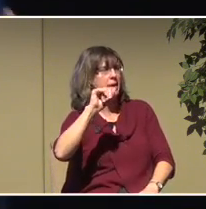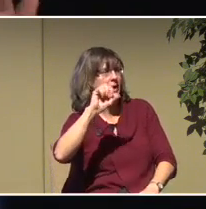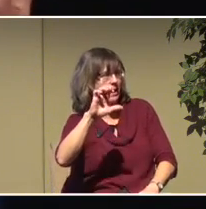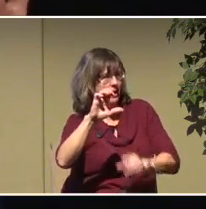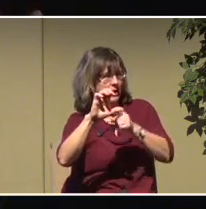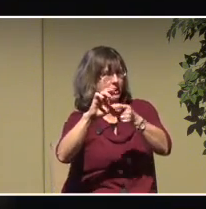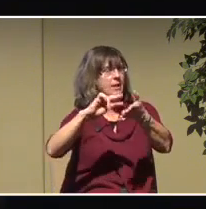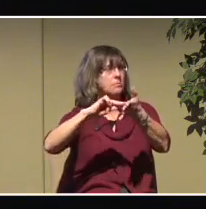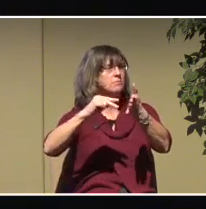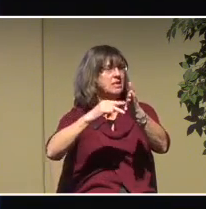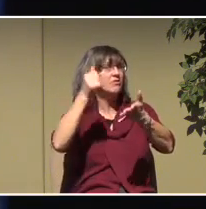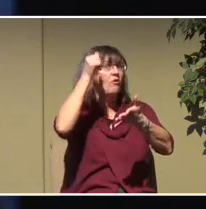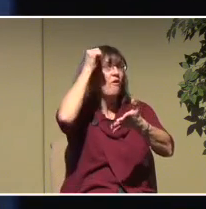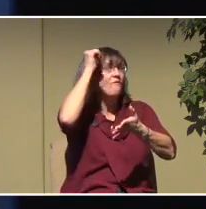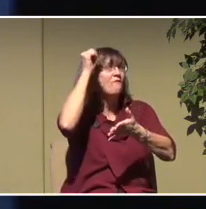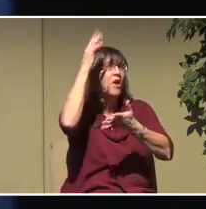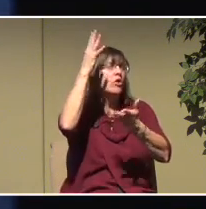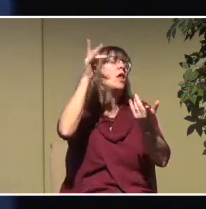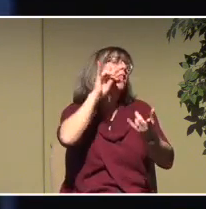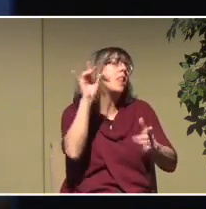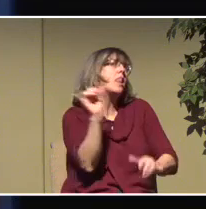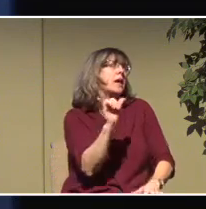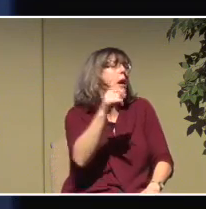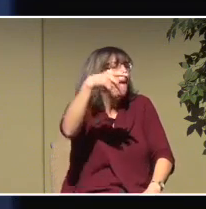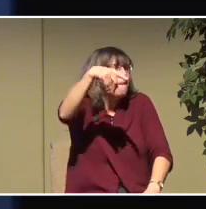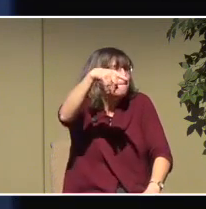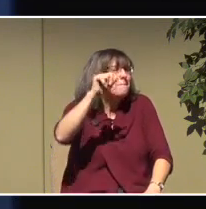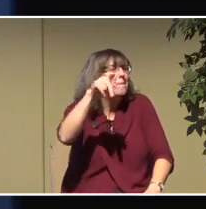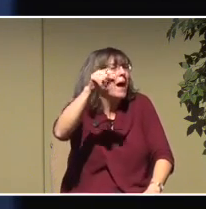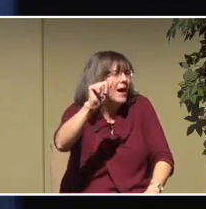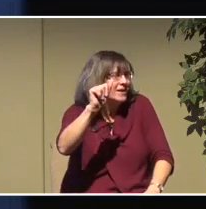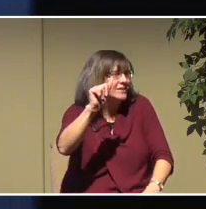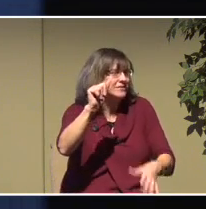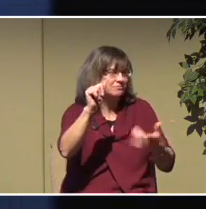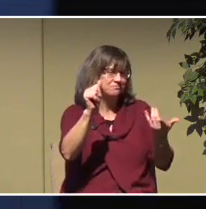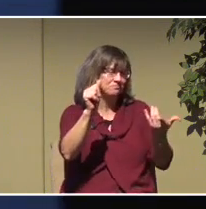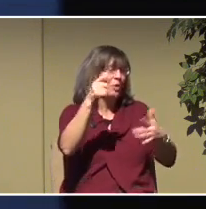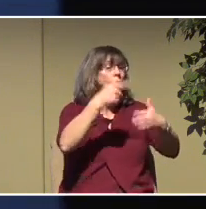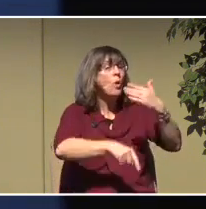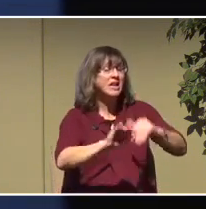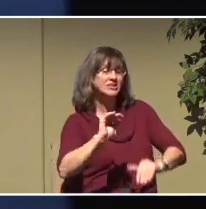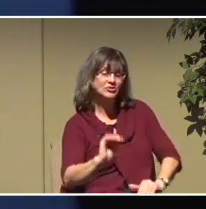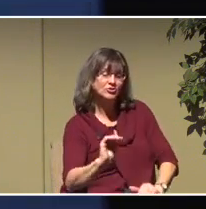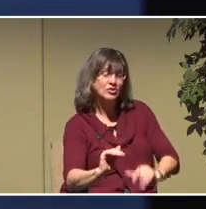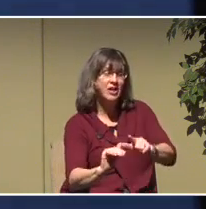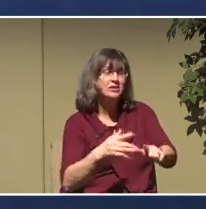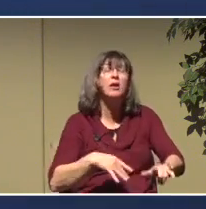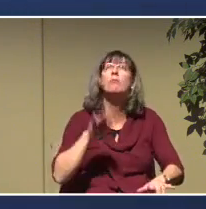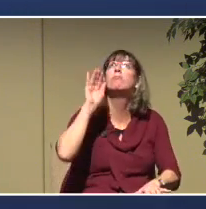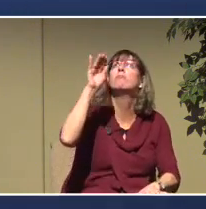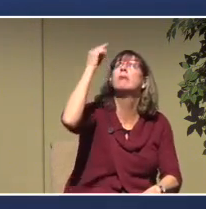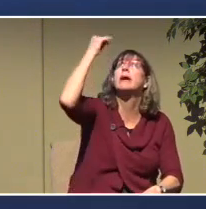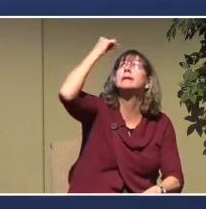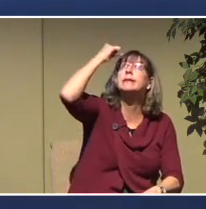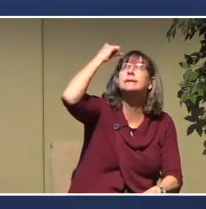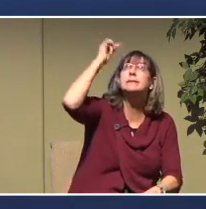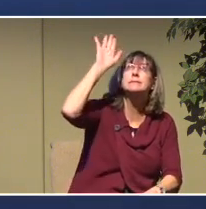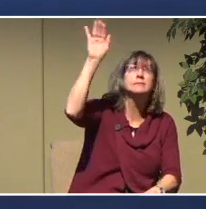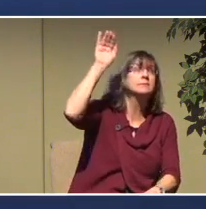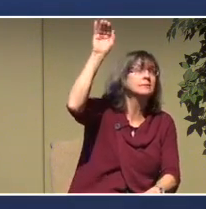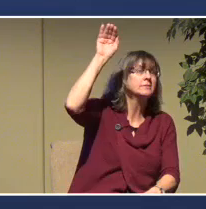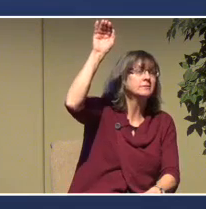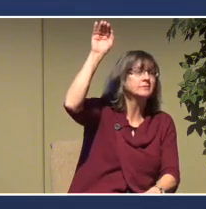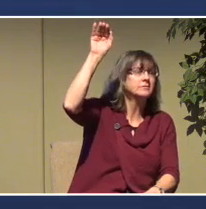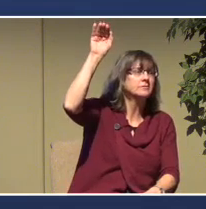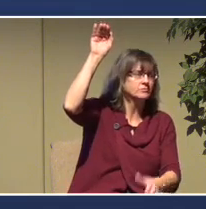It's like Papa. It's what a child would call his or her father,